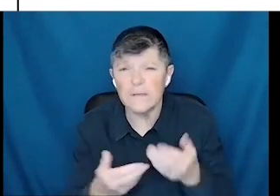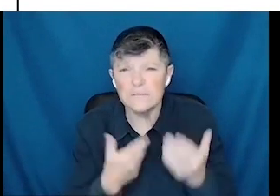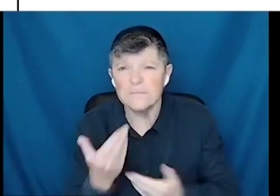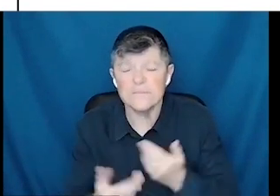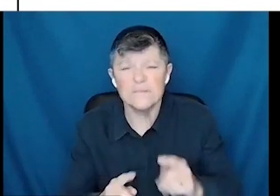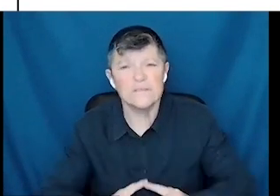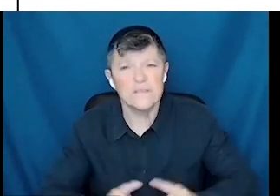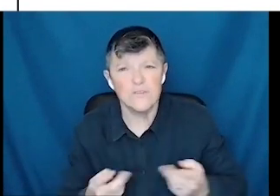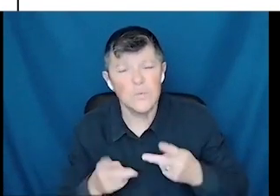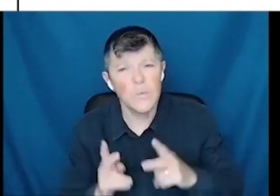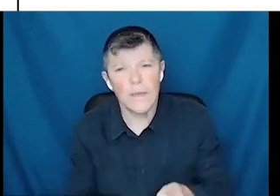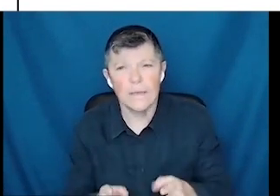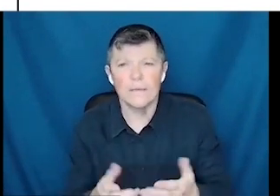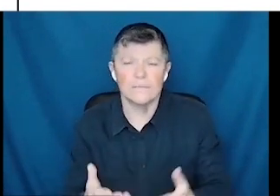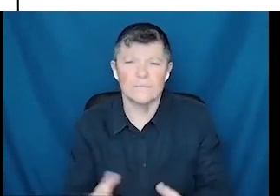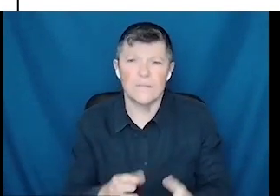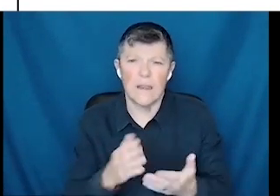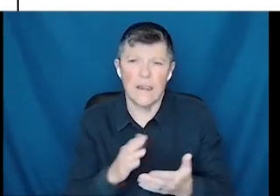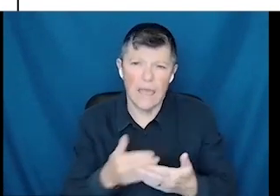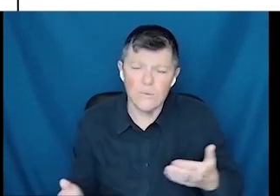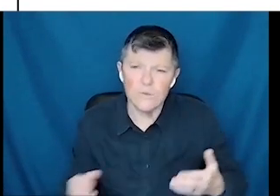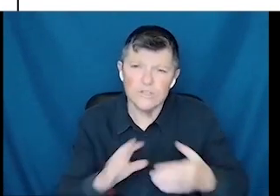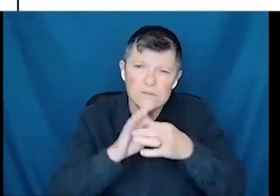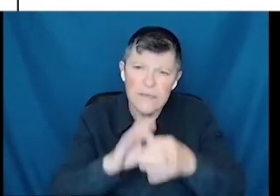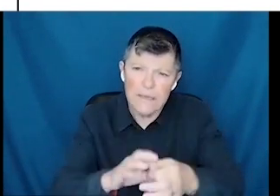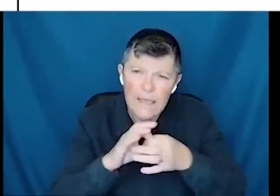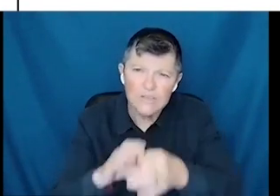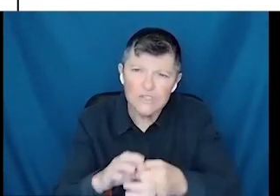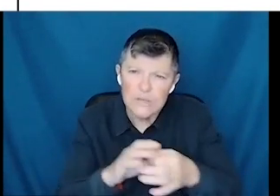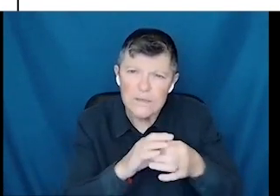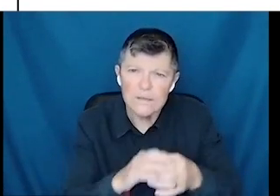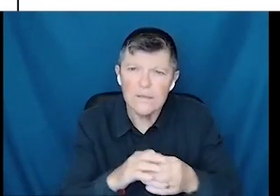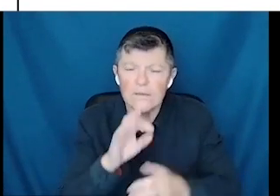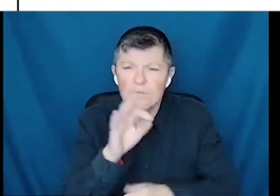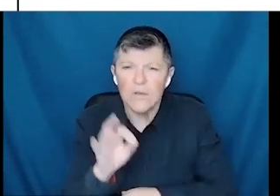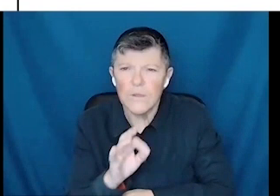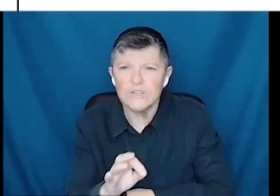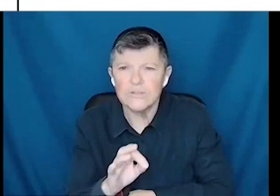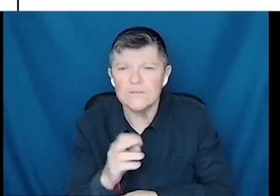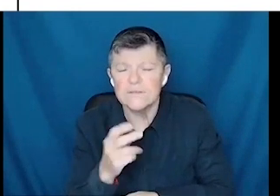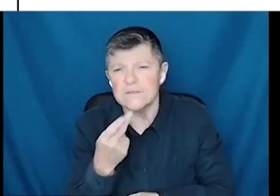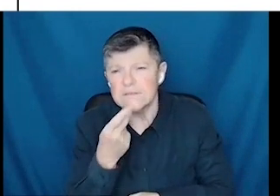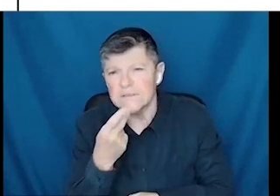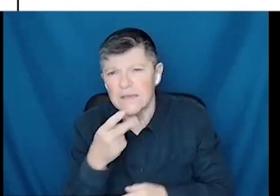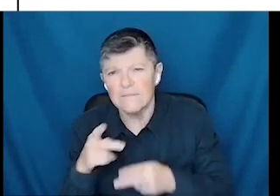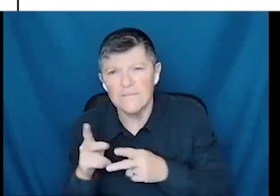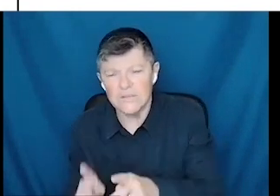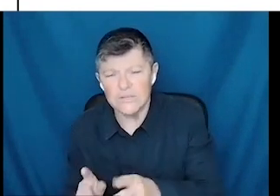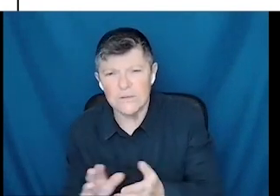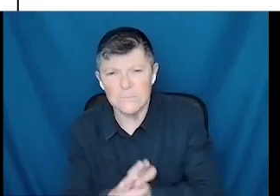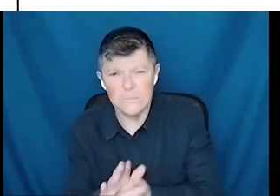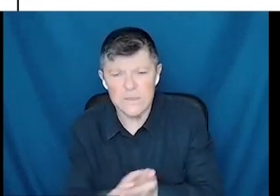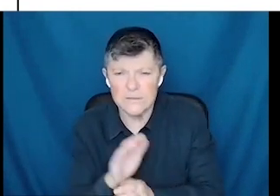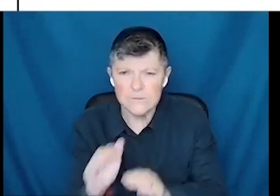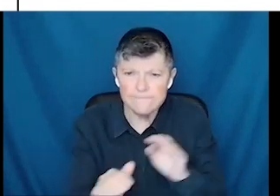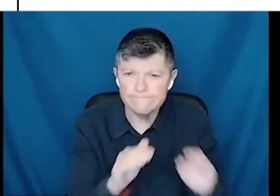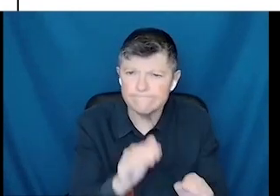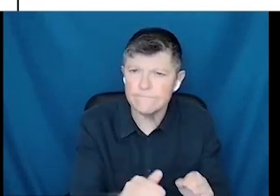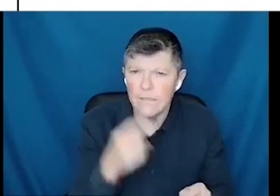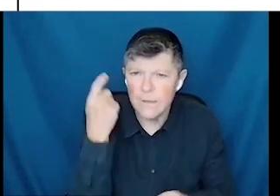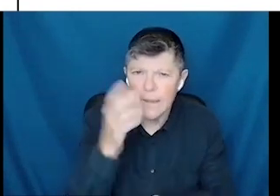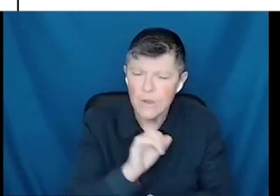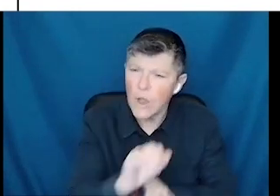language. The questions in the second version prompt the reader to think about their own surroundings and their own feelings,